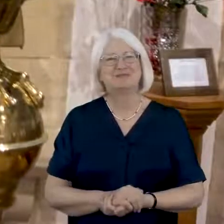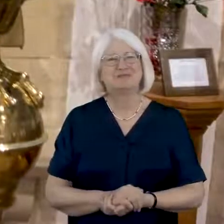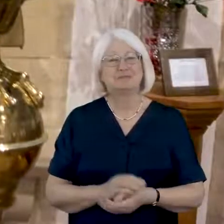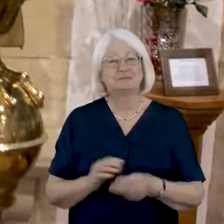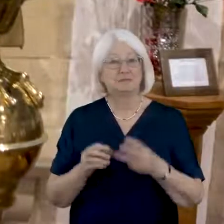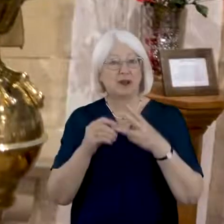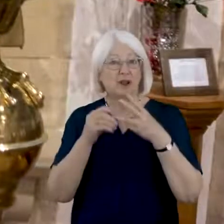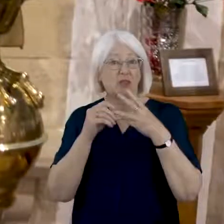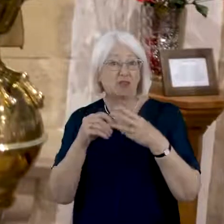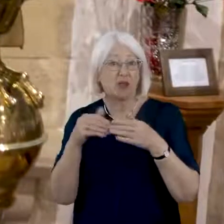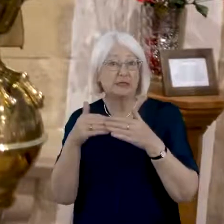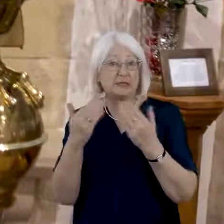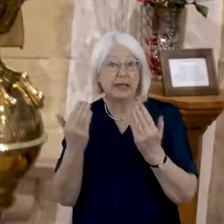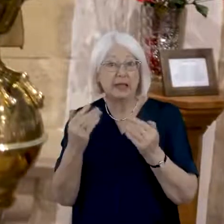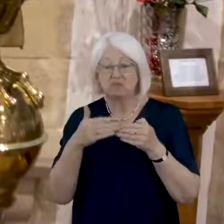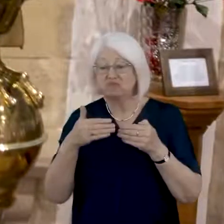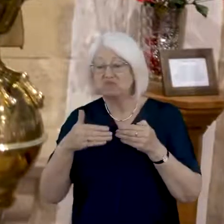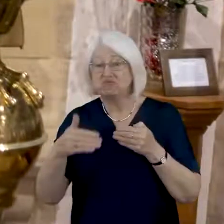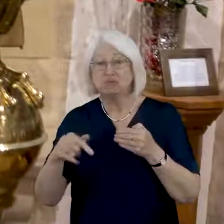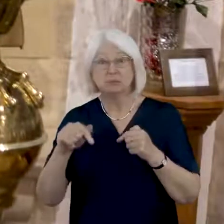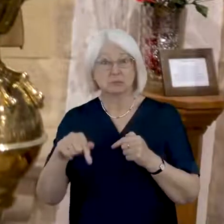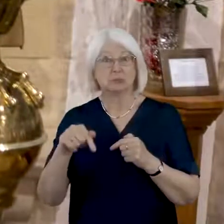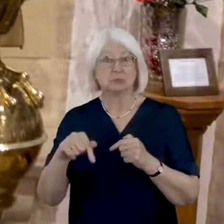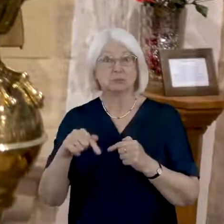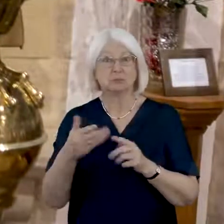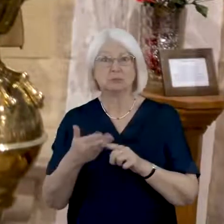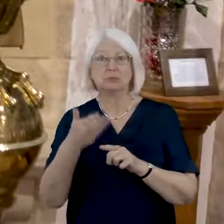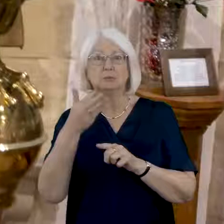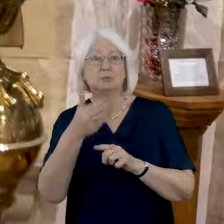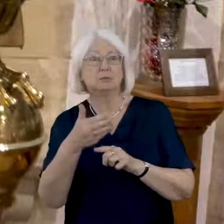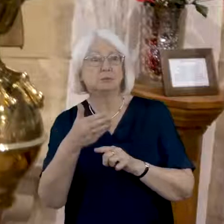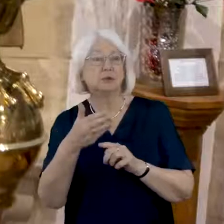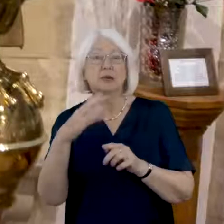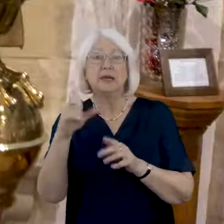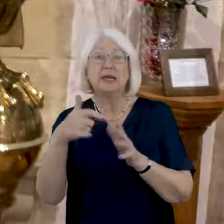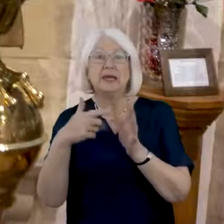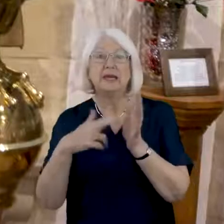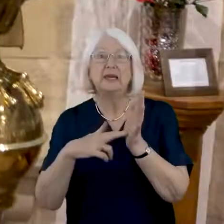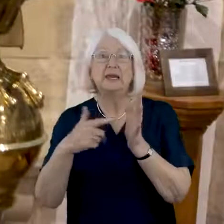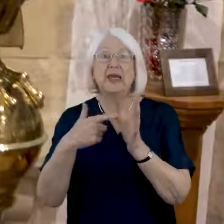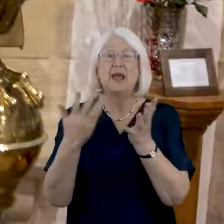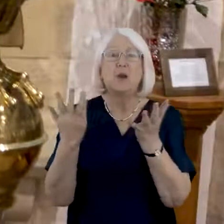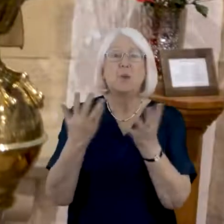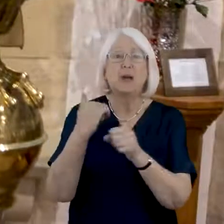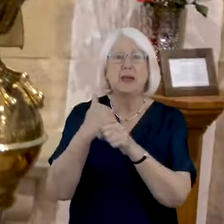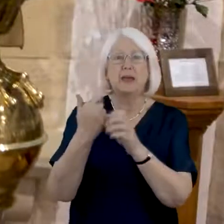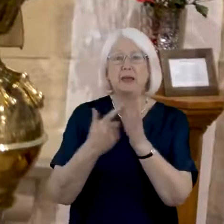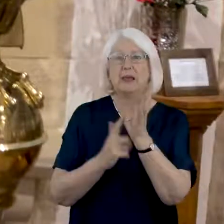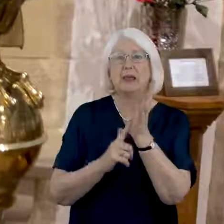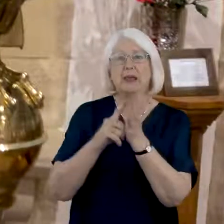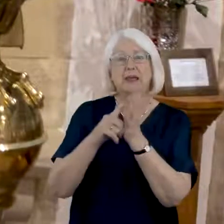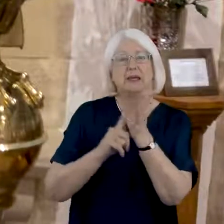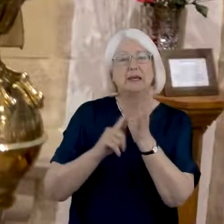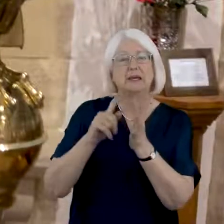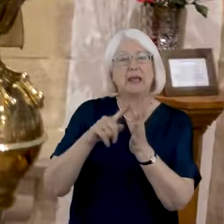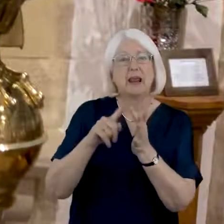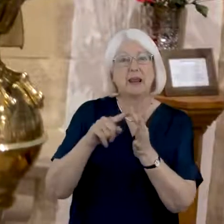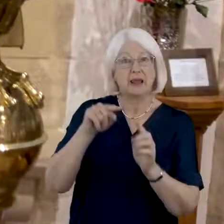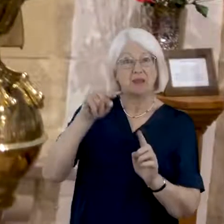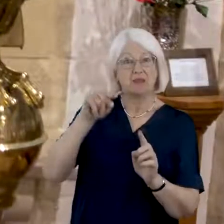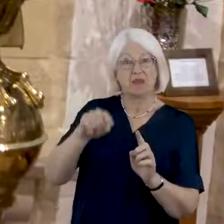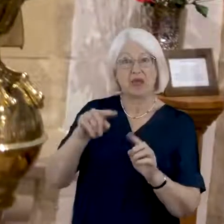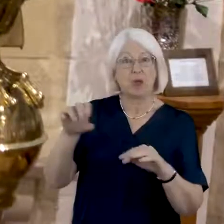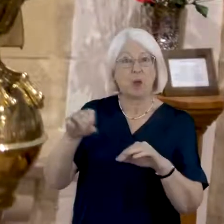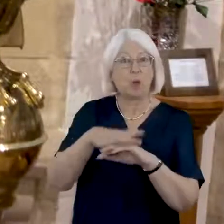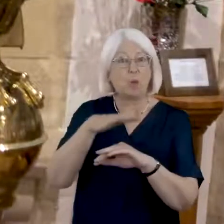On the third day, there was a wedding in Cana of Galilee, and the mother of Jesus was there.